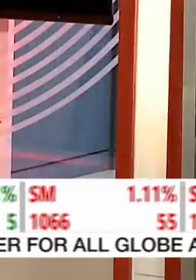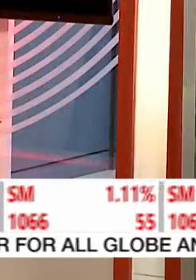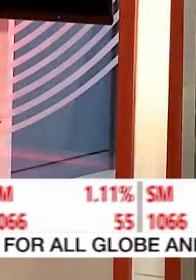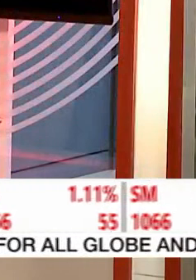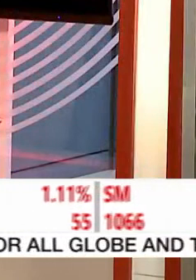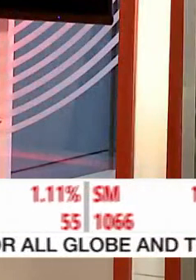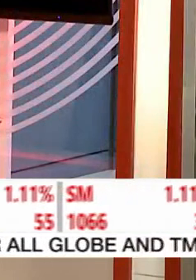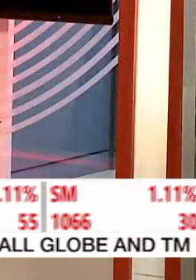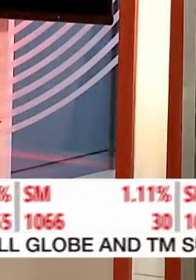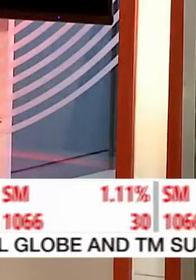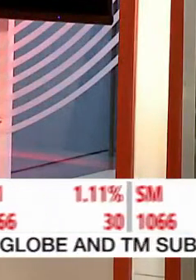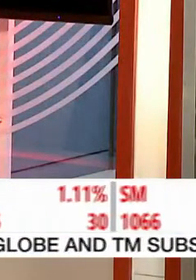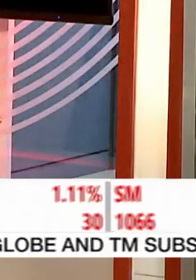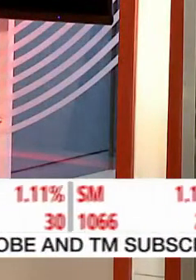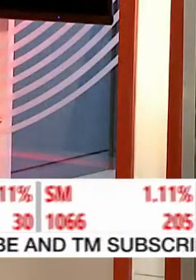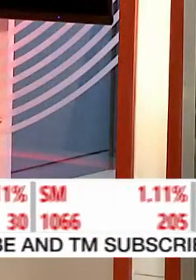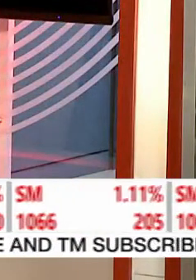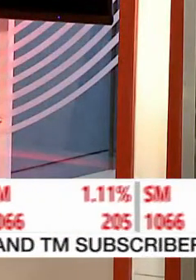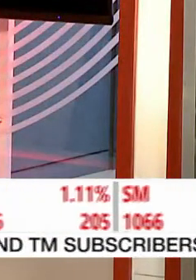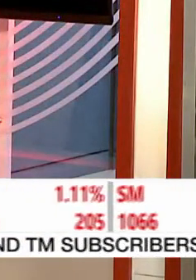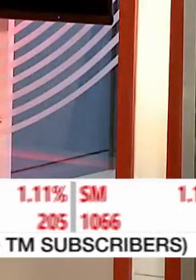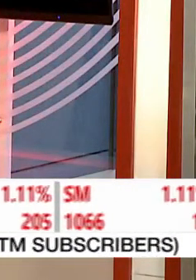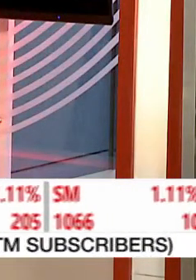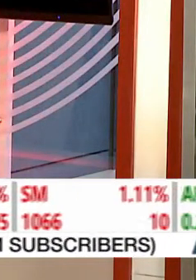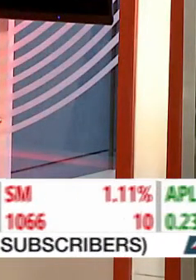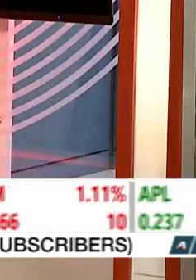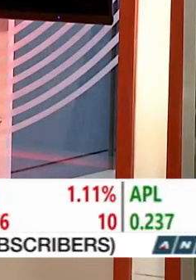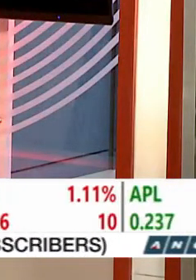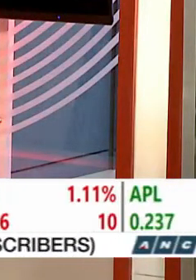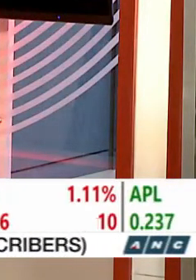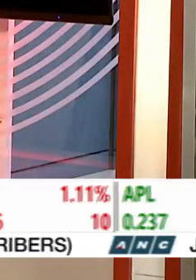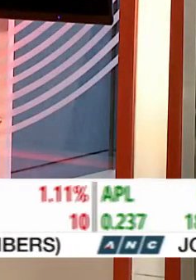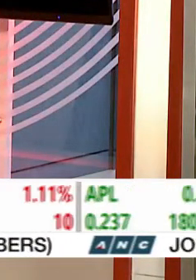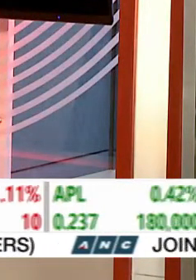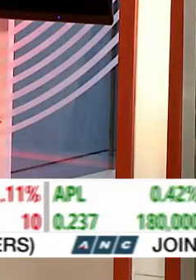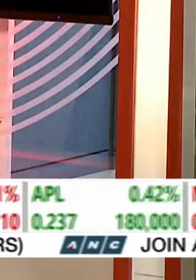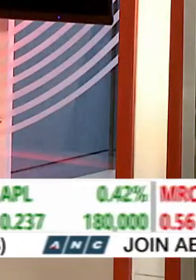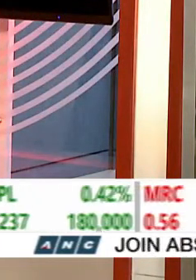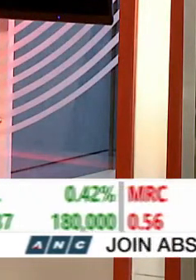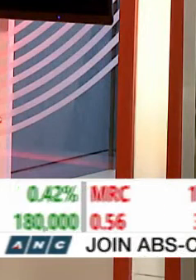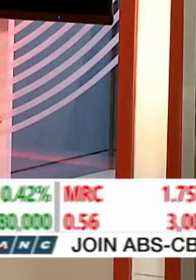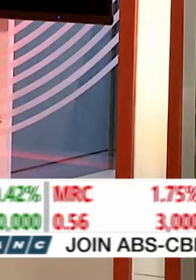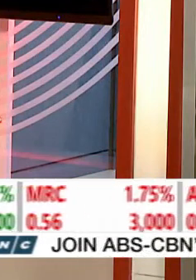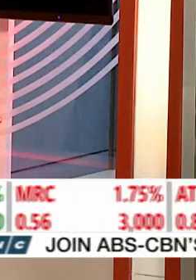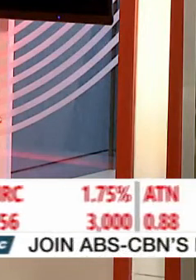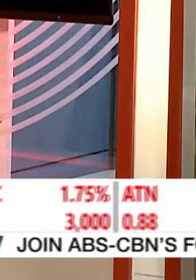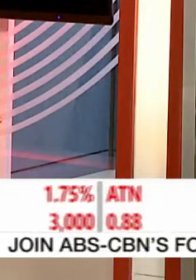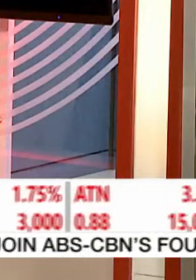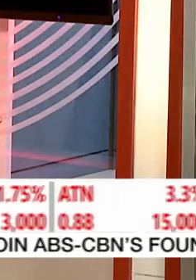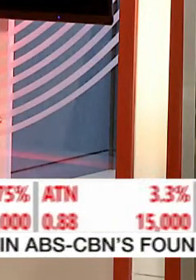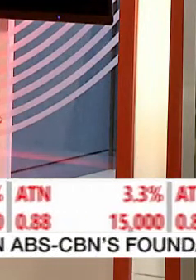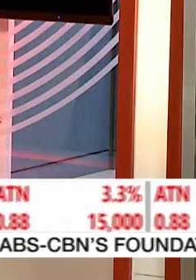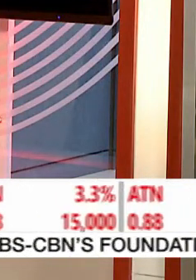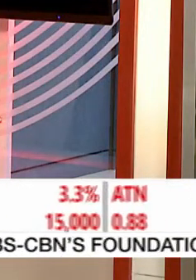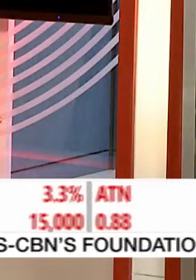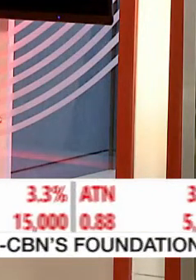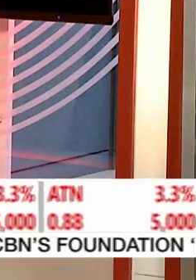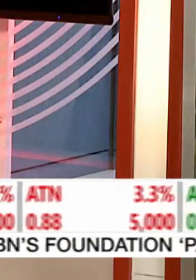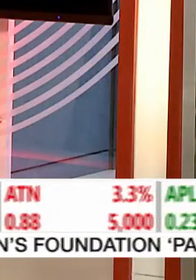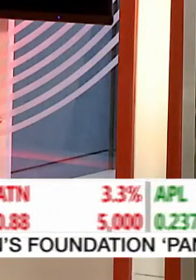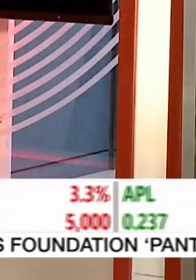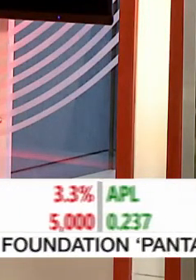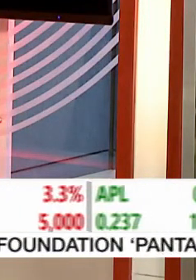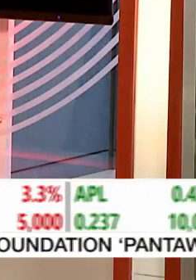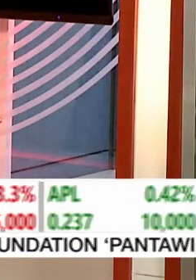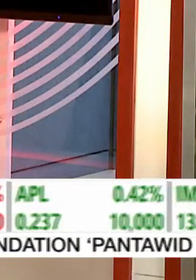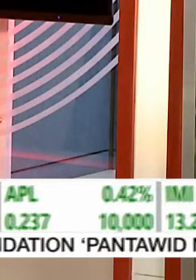The Commission on Population and Development recently came out with a grim picture of what is happening on the ground. Girls as young as 10